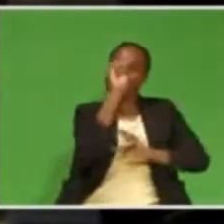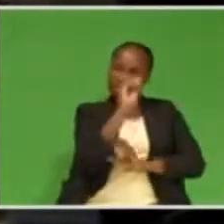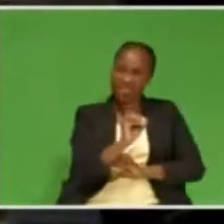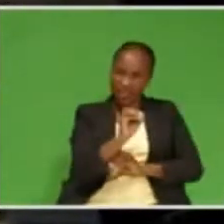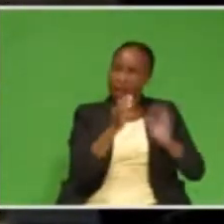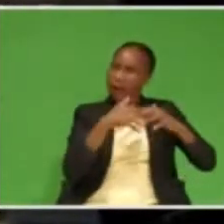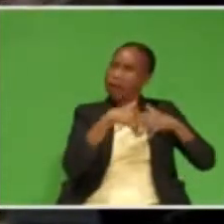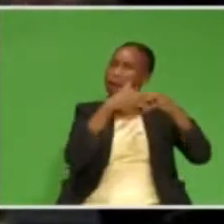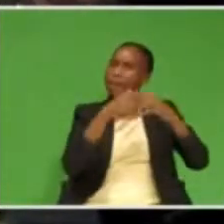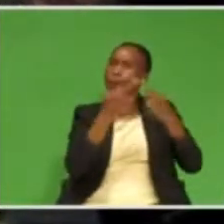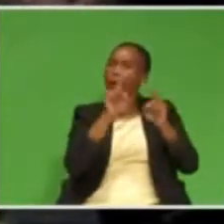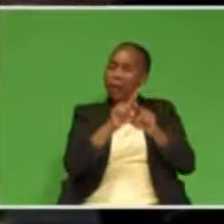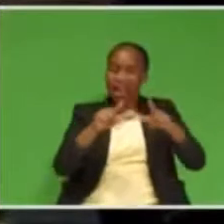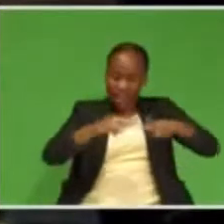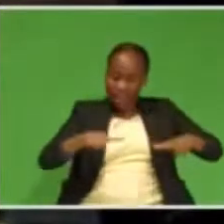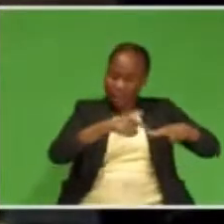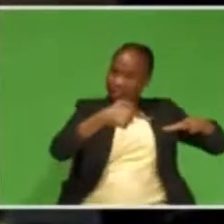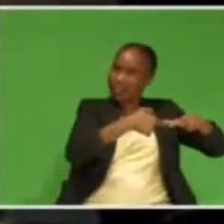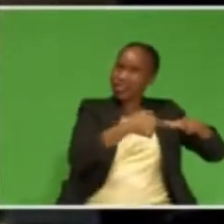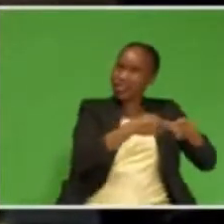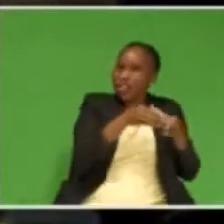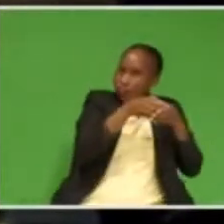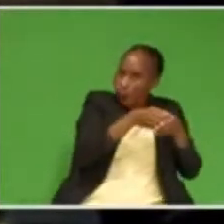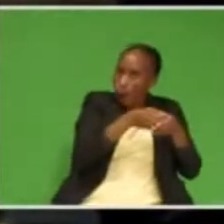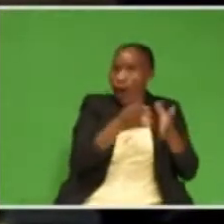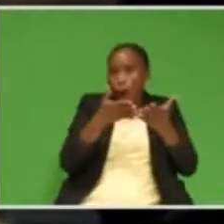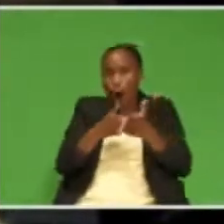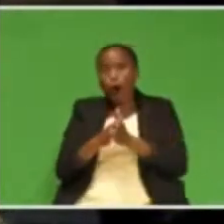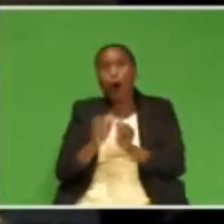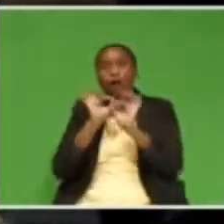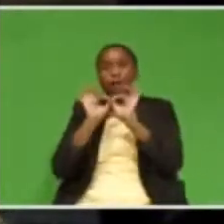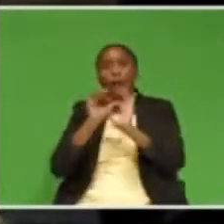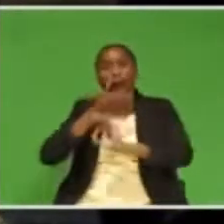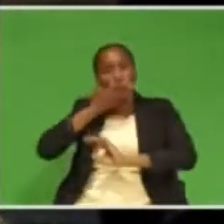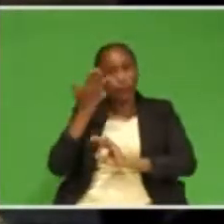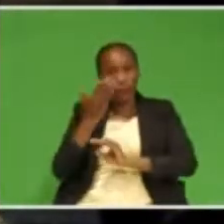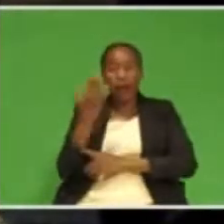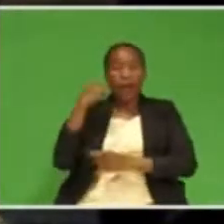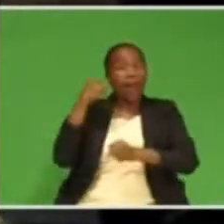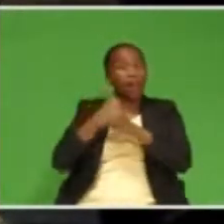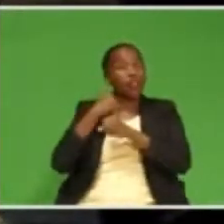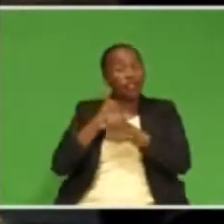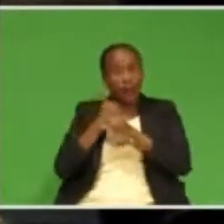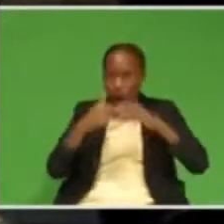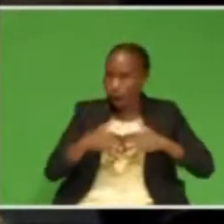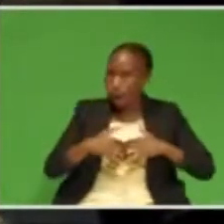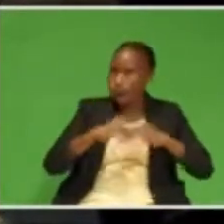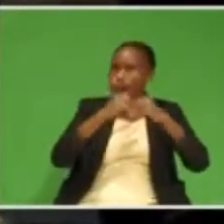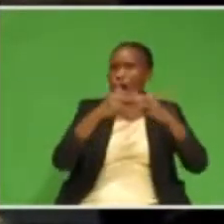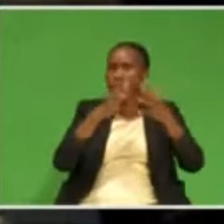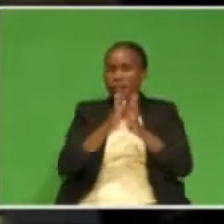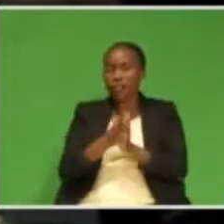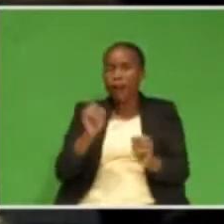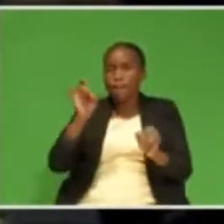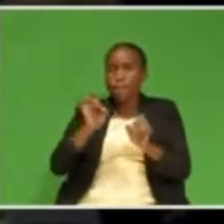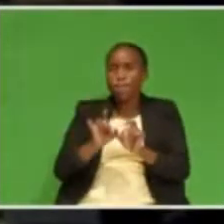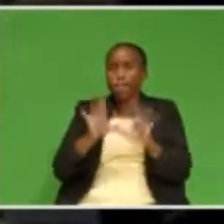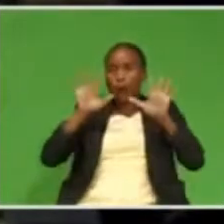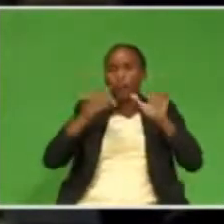by this level or this category of companies. Last year, we launched the Bounce Back Loan